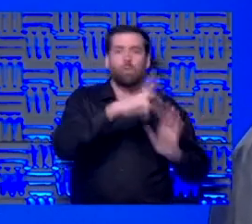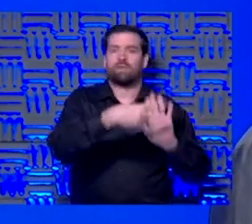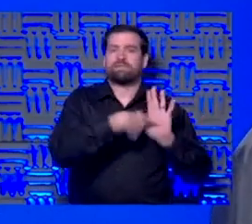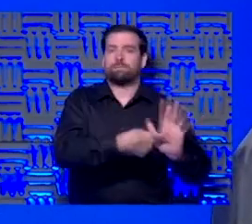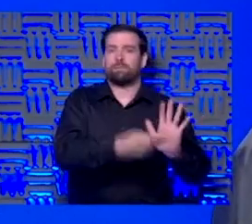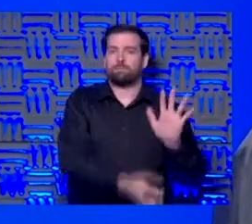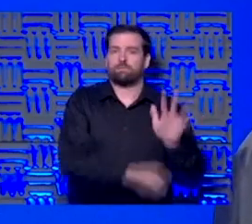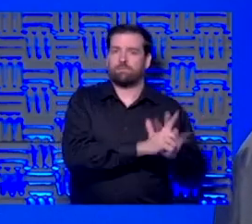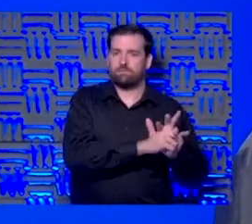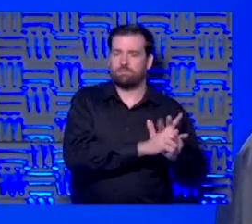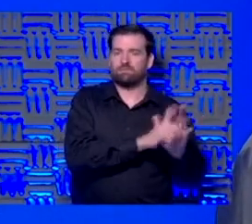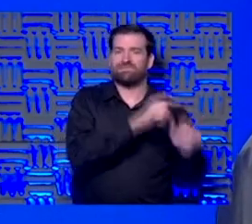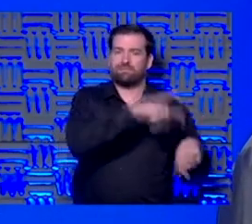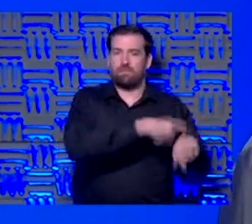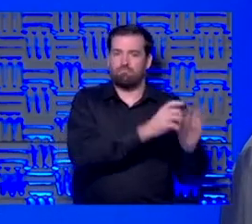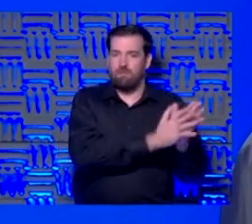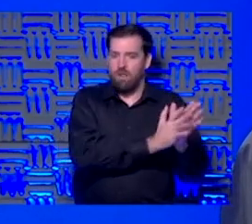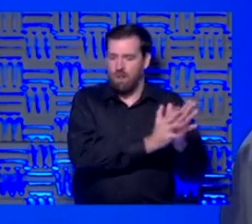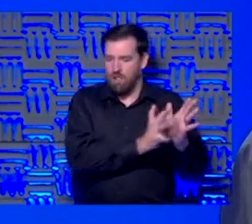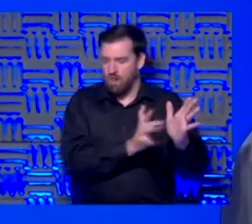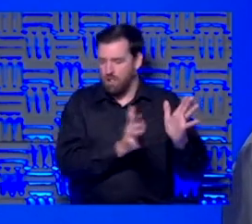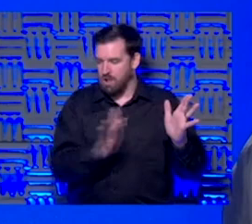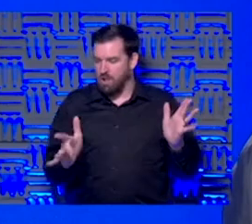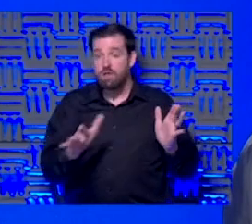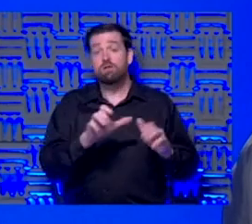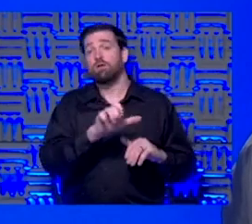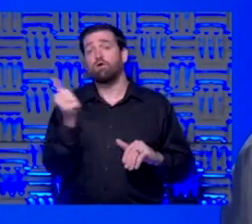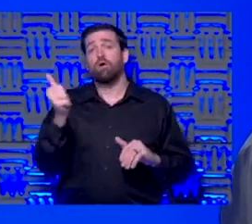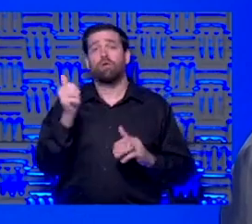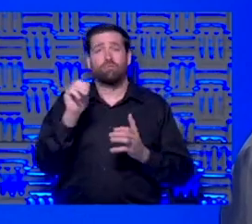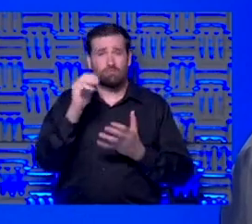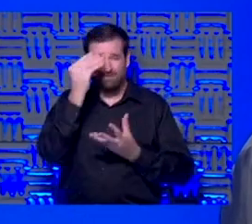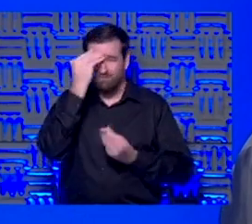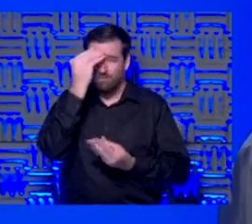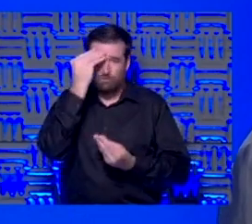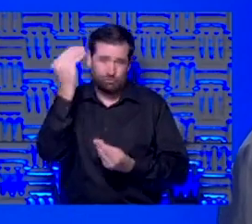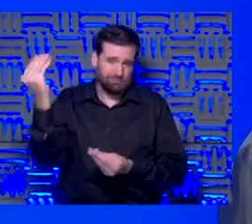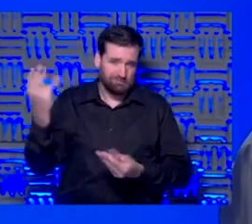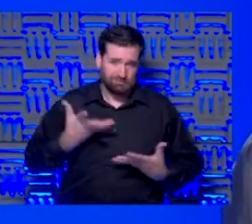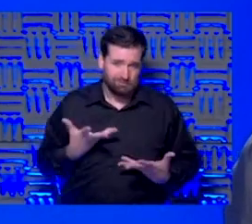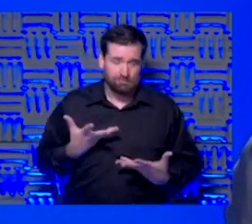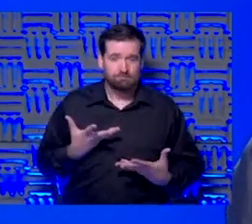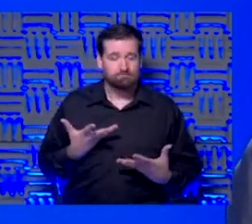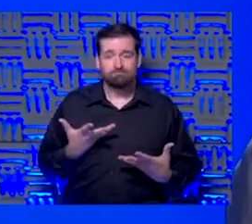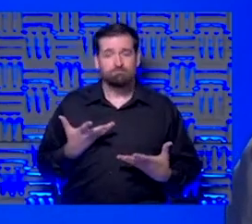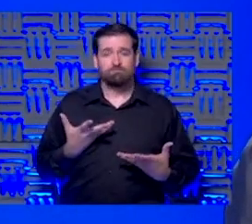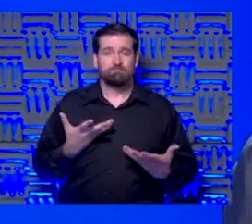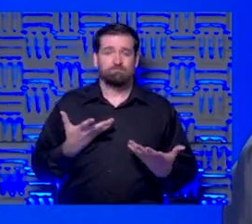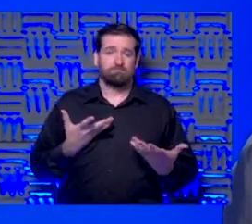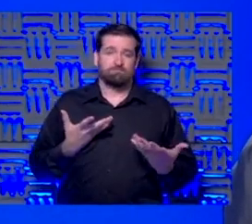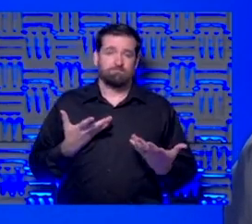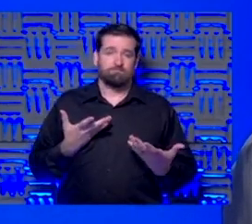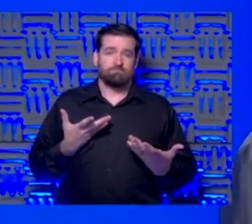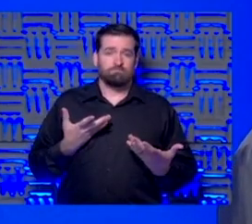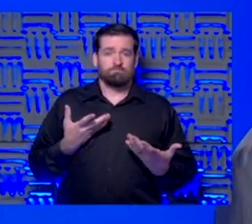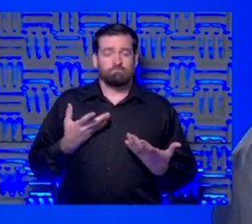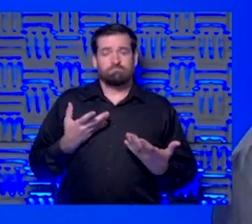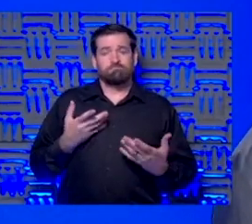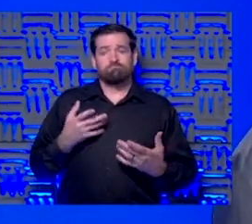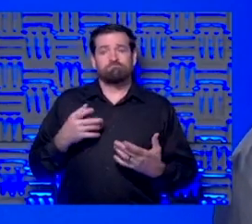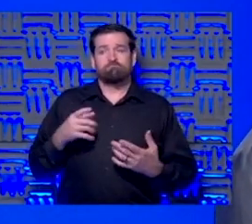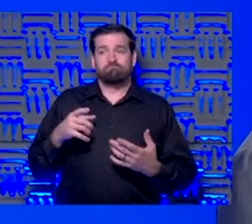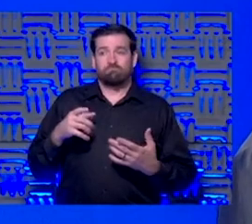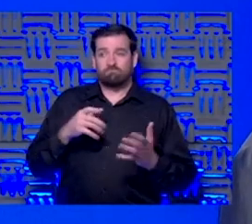symptom. And it's really from the other small amounts of data that we have, they really aren't able to culture